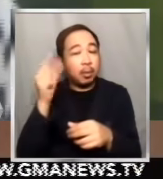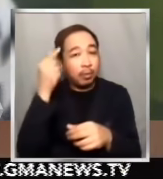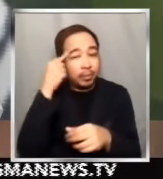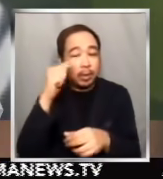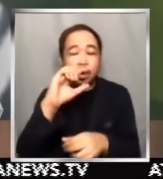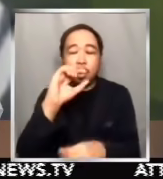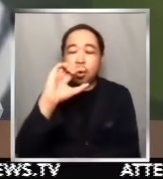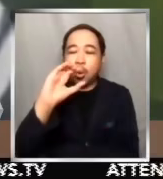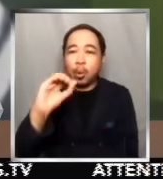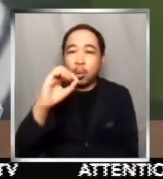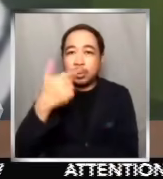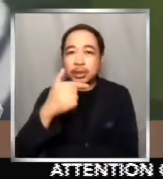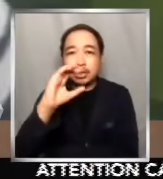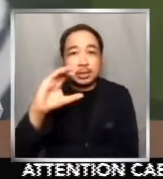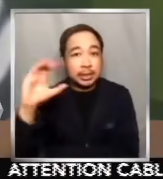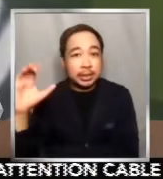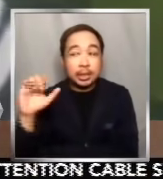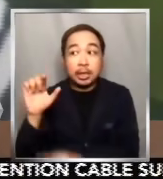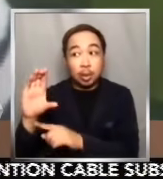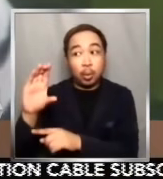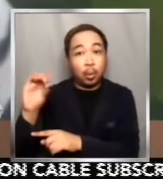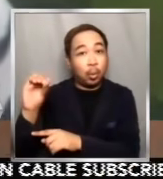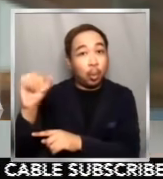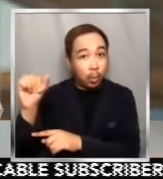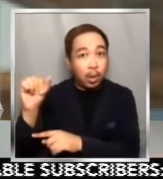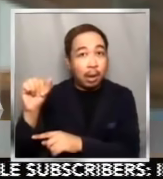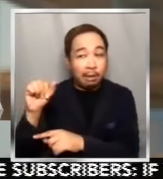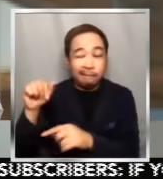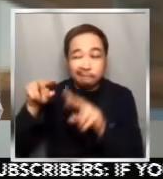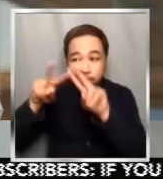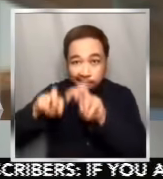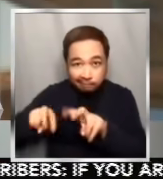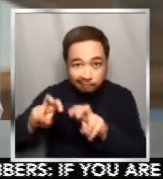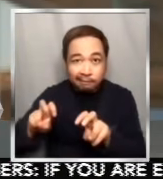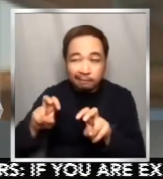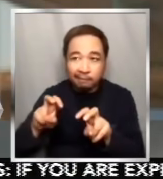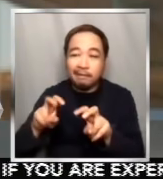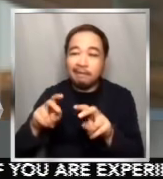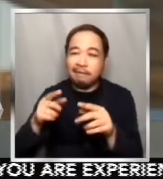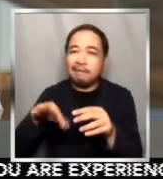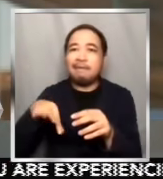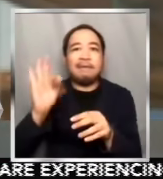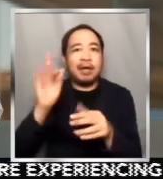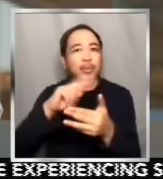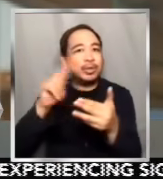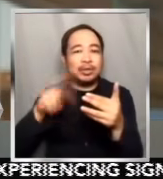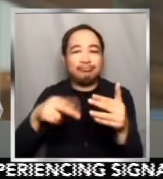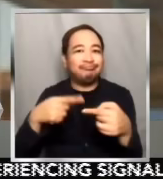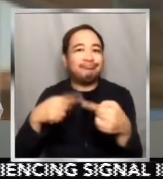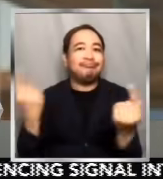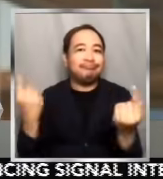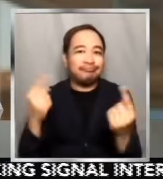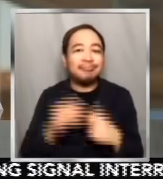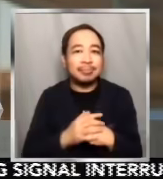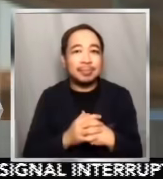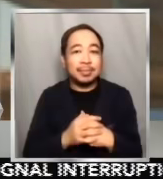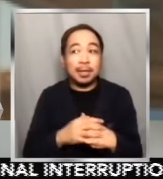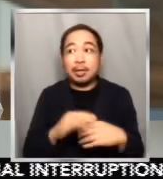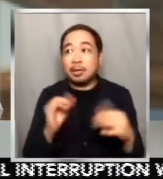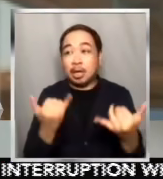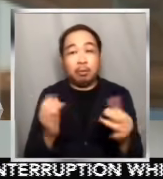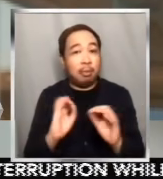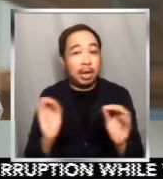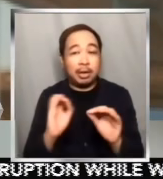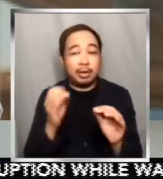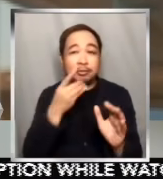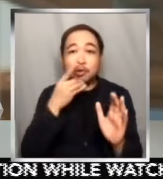COA findings themselves were adverse. I do not have the details, wala akong hawak na papel, but I have to